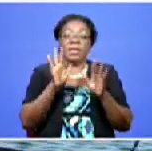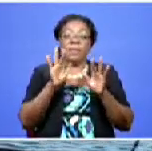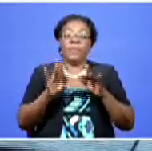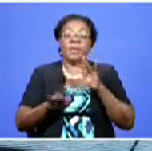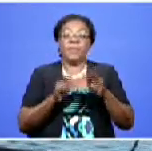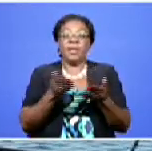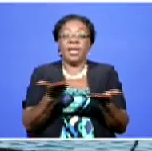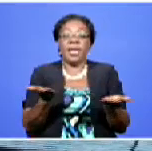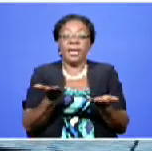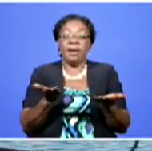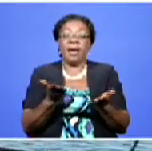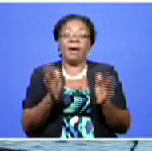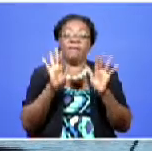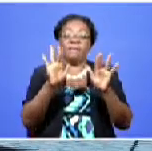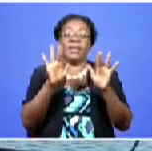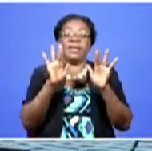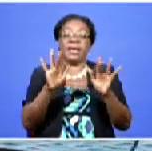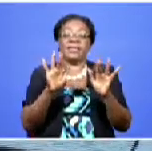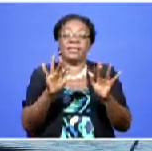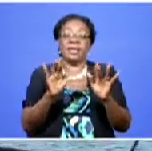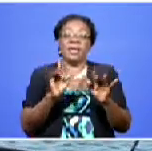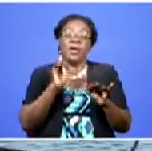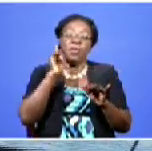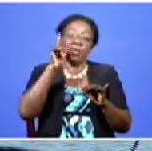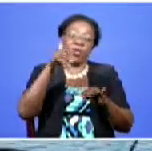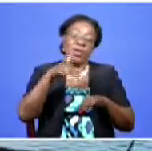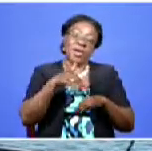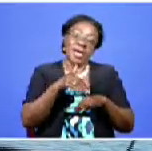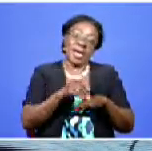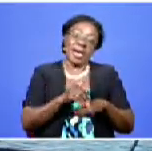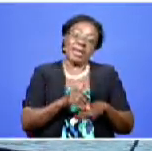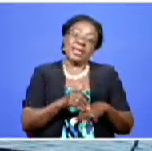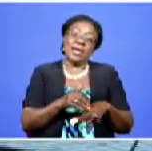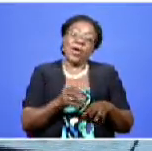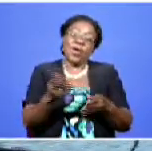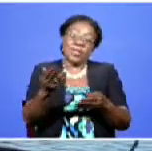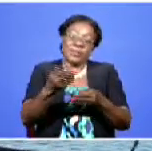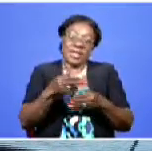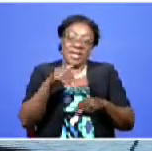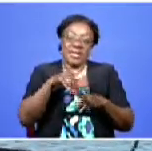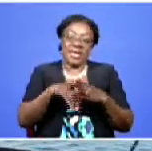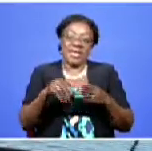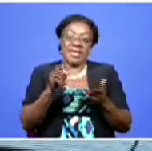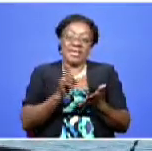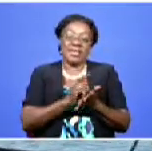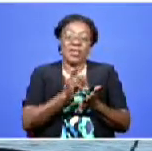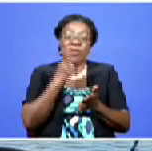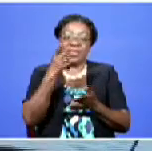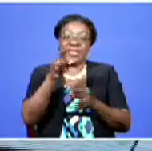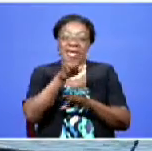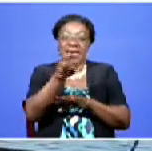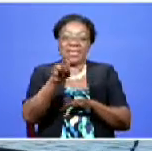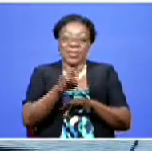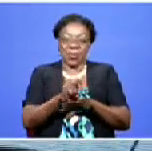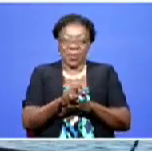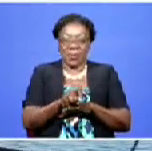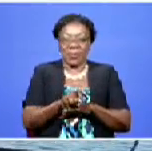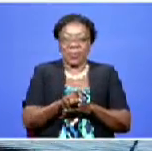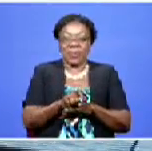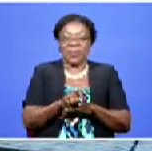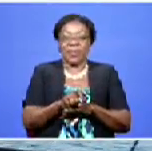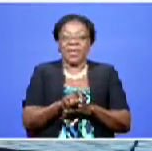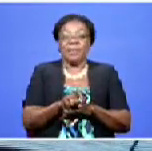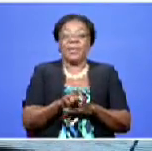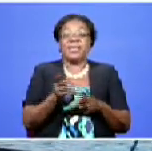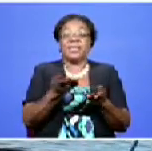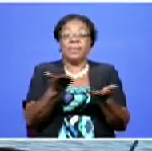fantastic. When you look at hospitality in the dictionary, you would see the word Exuma. I can tell you about it, but